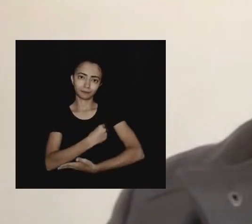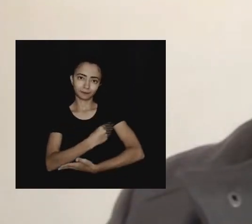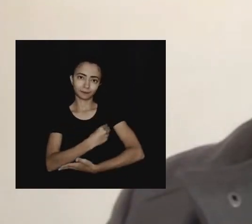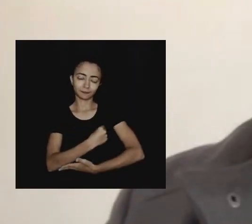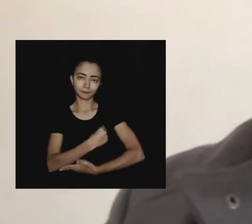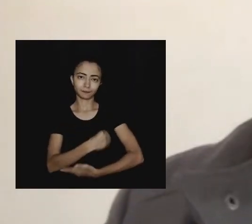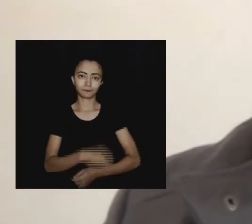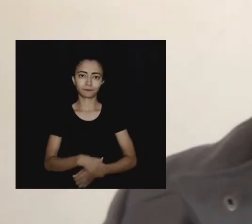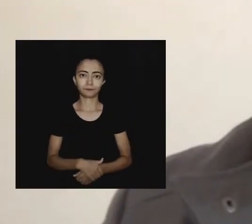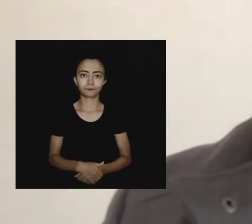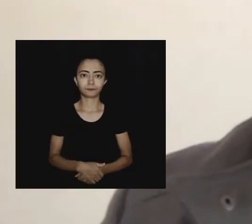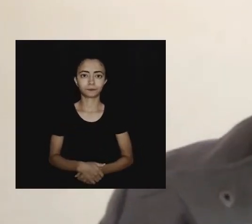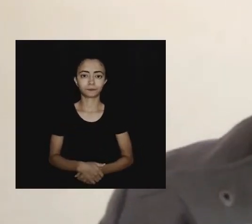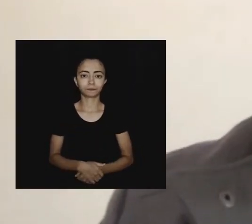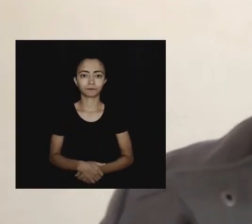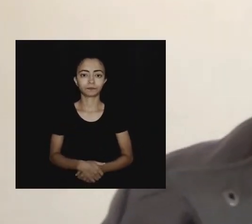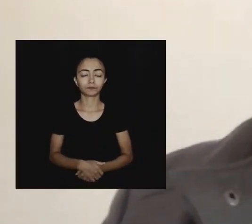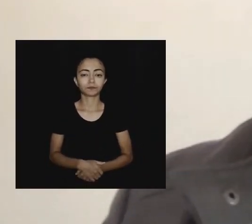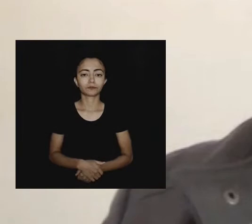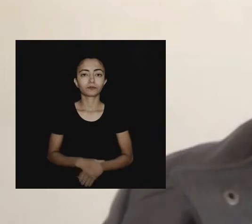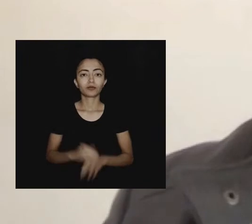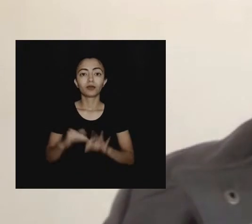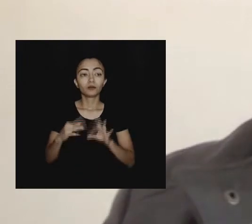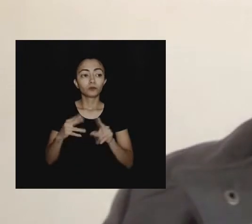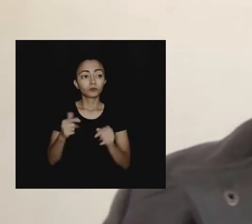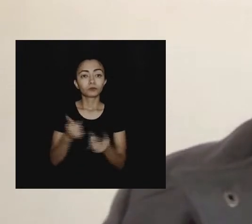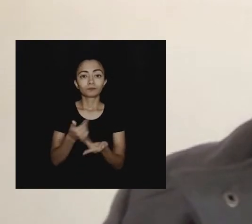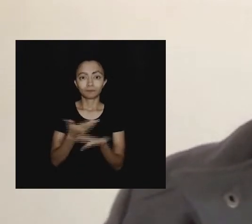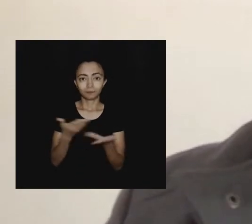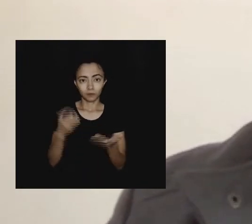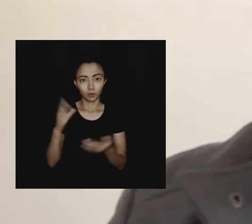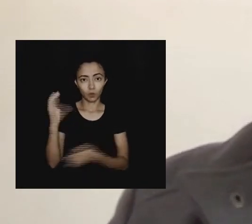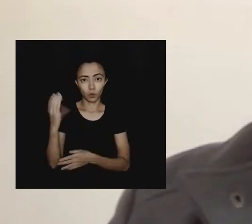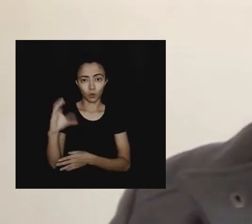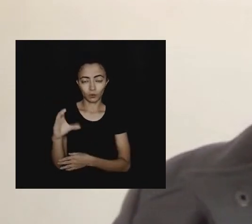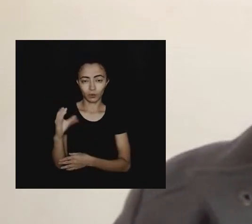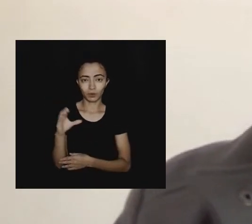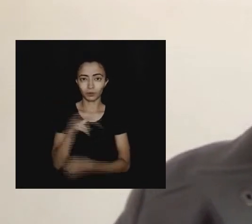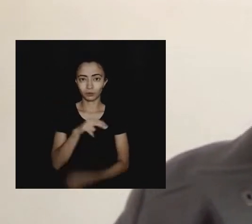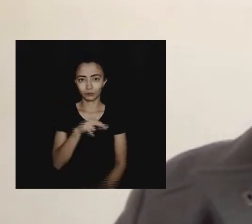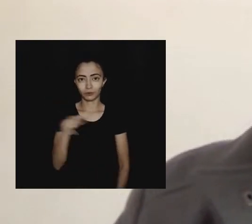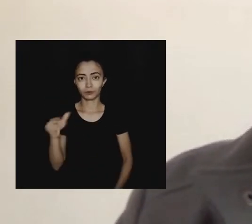Thank you so much, Ruben. A warm